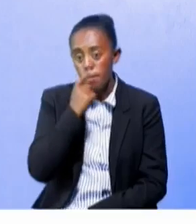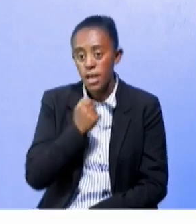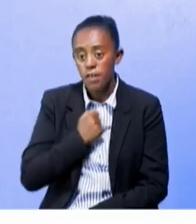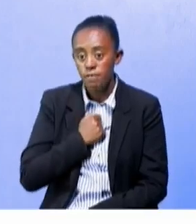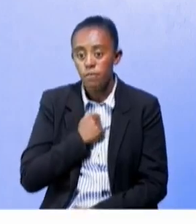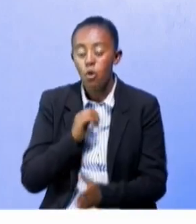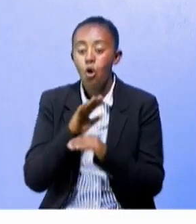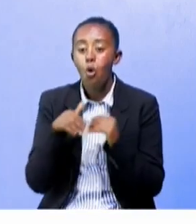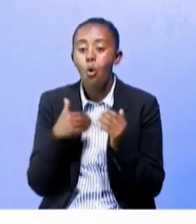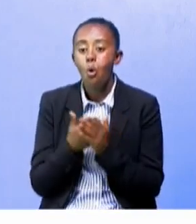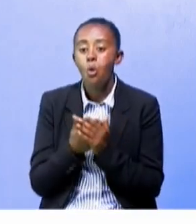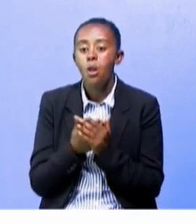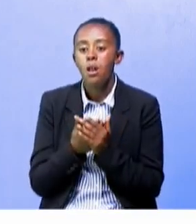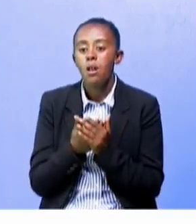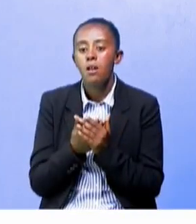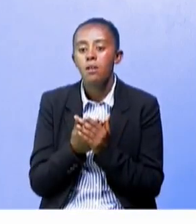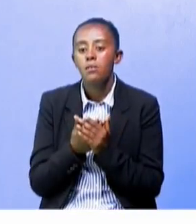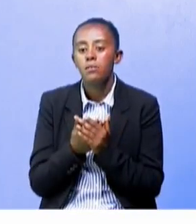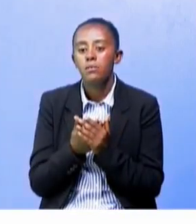all